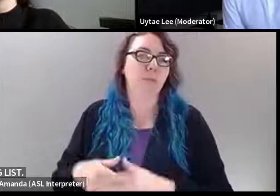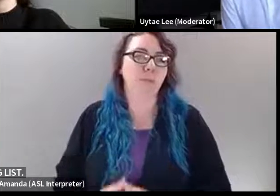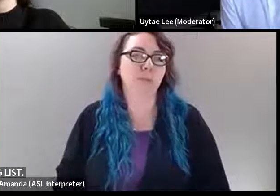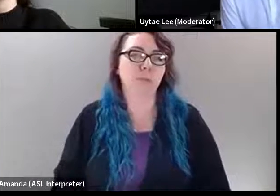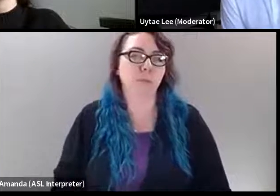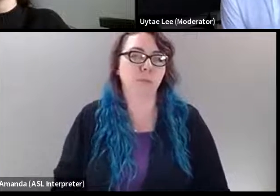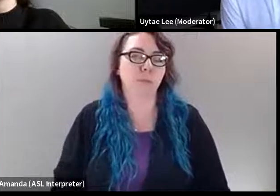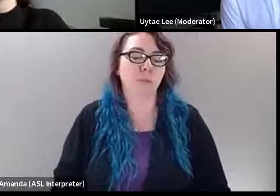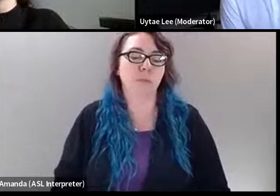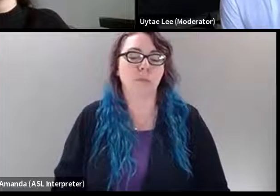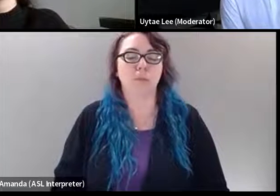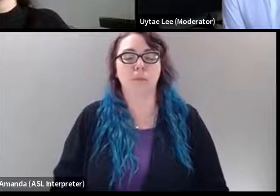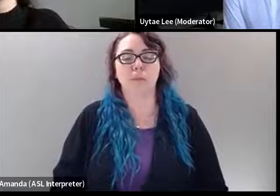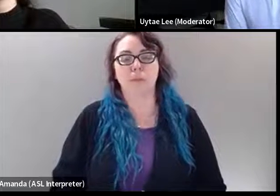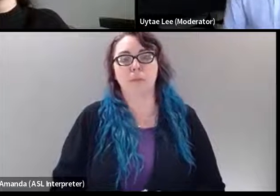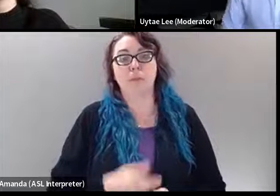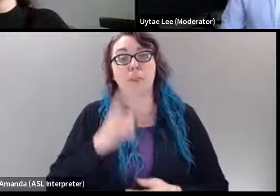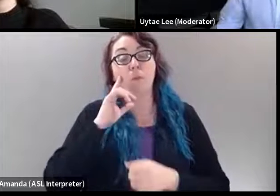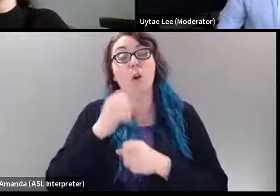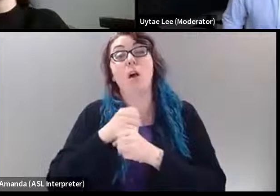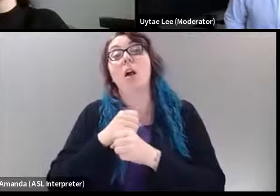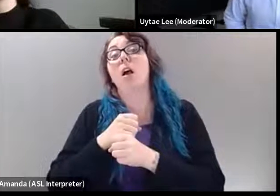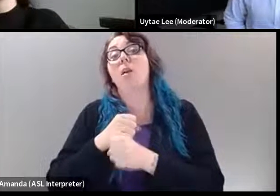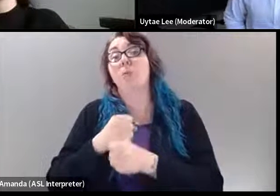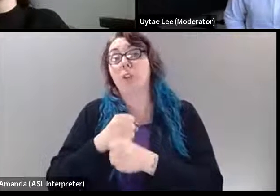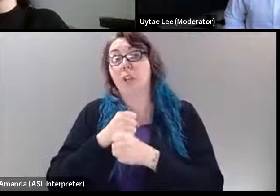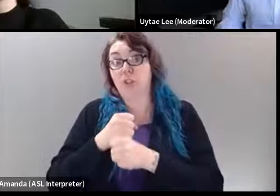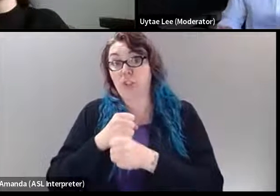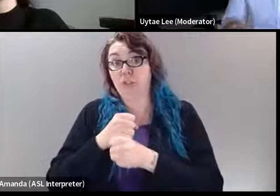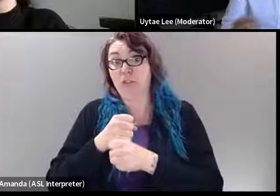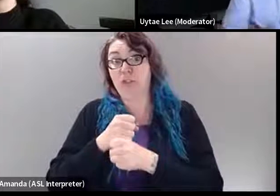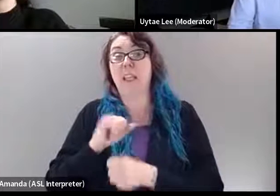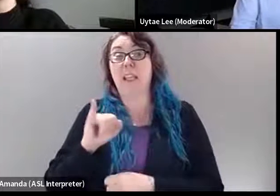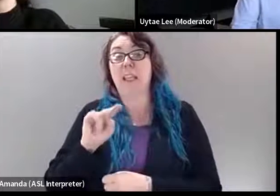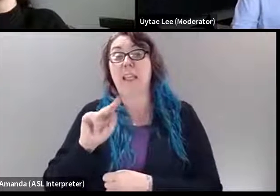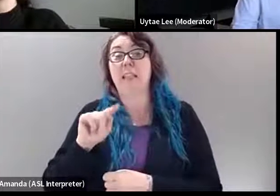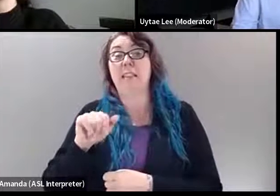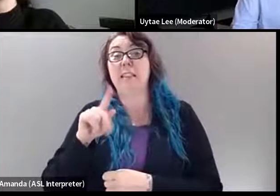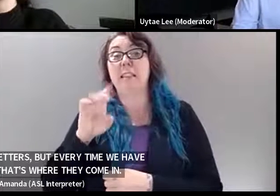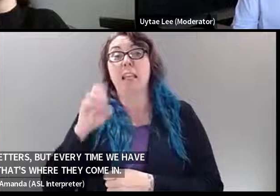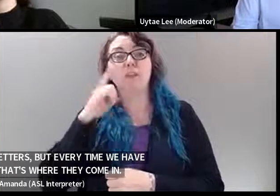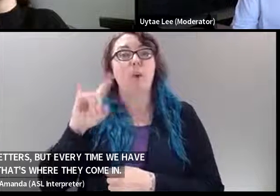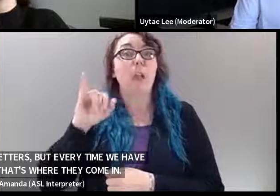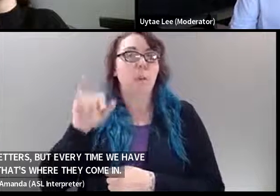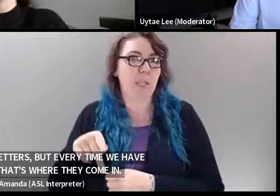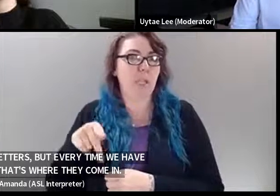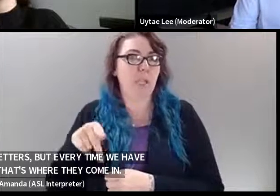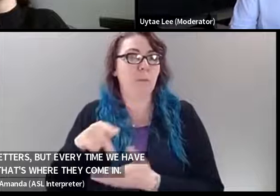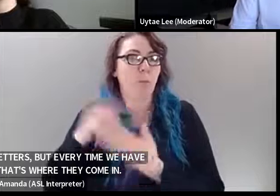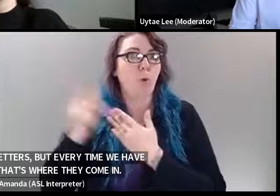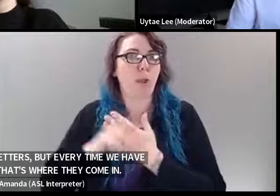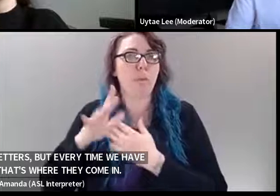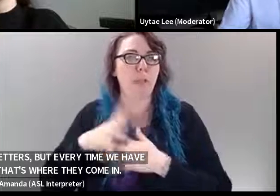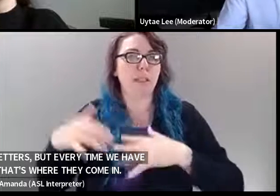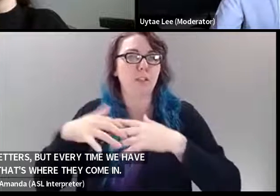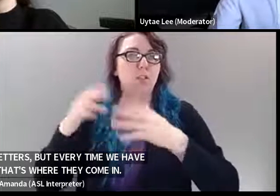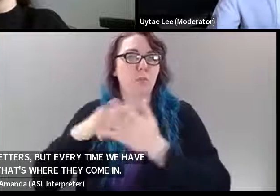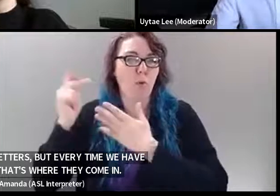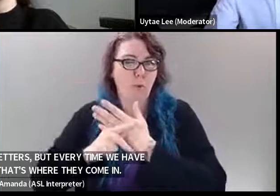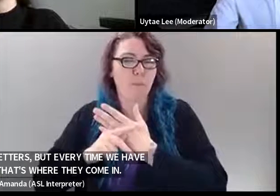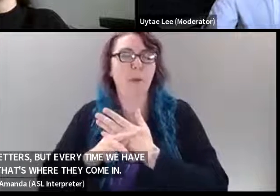intake for the IP program for production. That's, again, the Indigenous Language Program. The CMF's IP